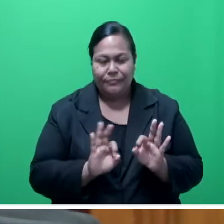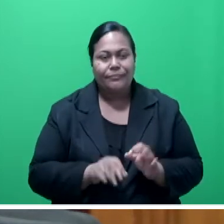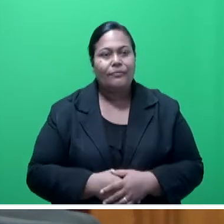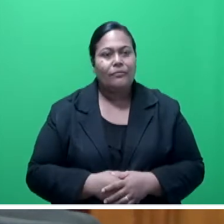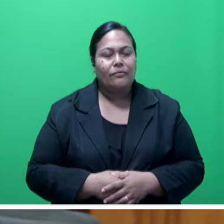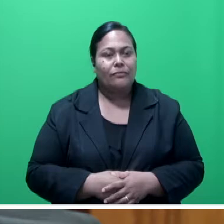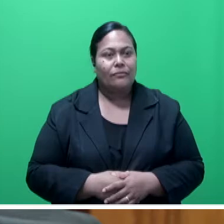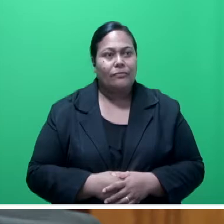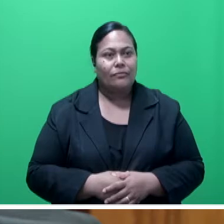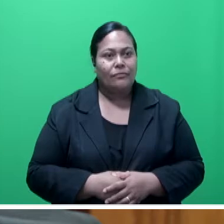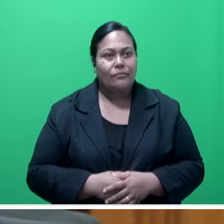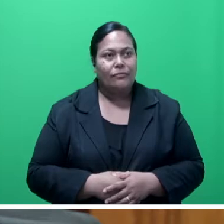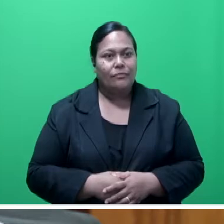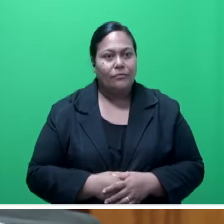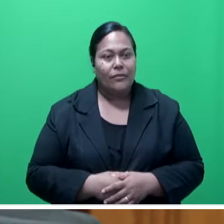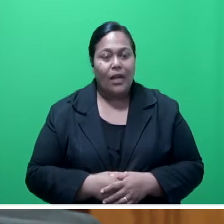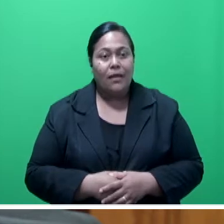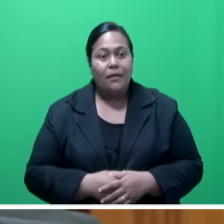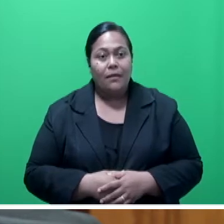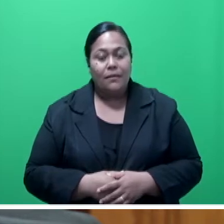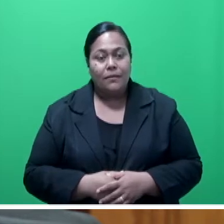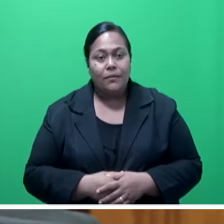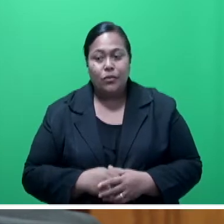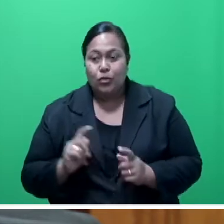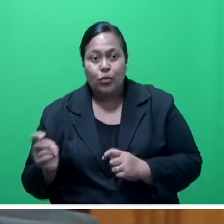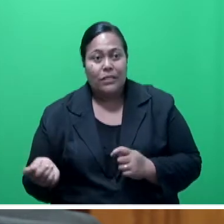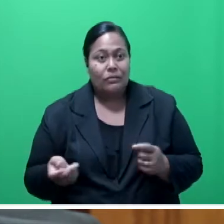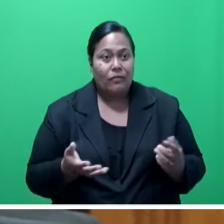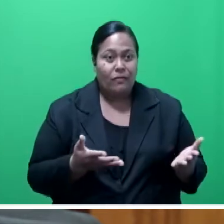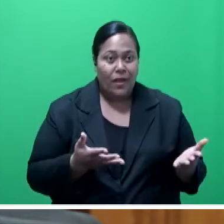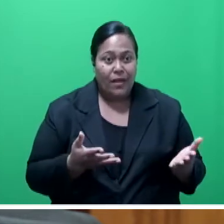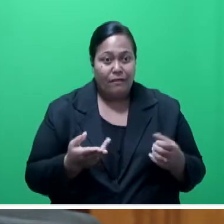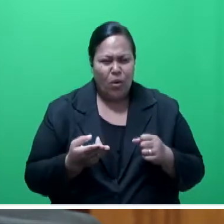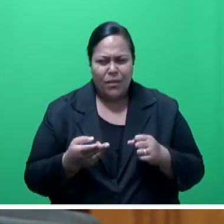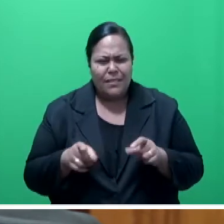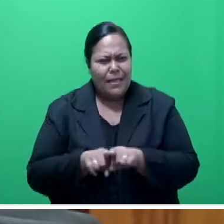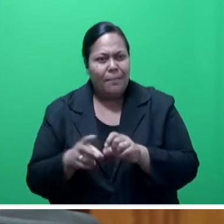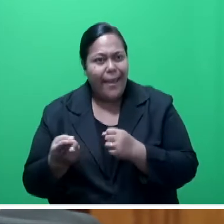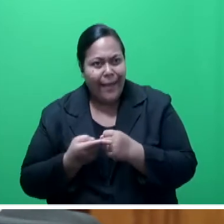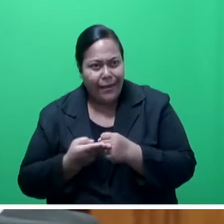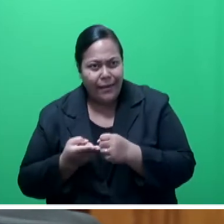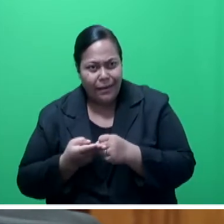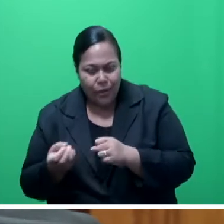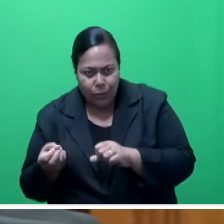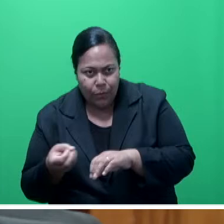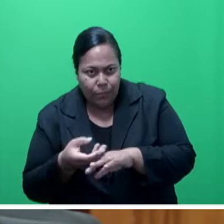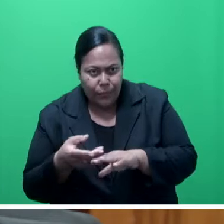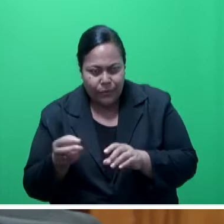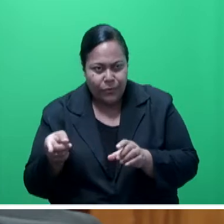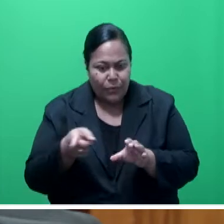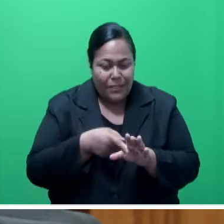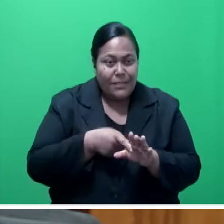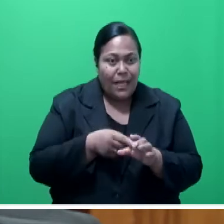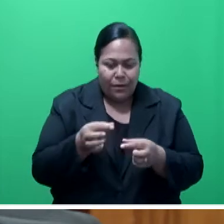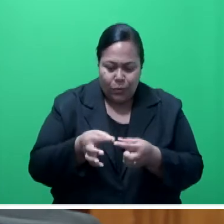transfer is where you have the developed fertilized egg into an embryo in a test tube,